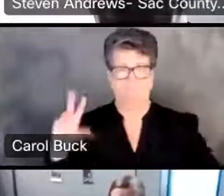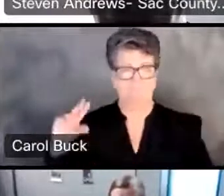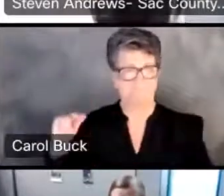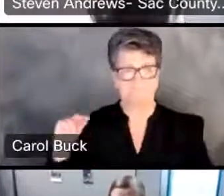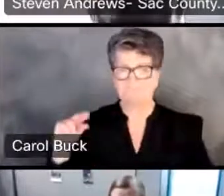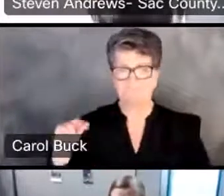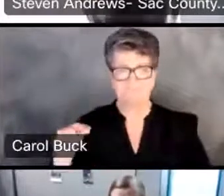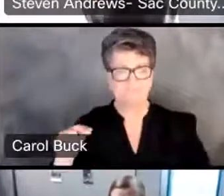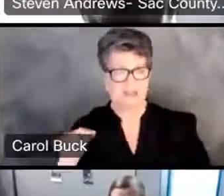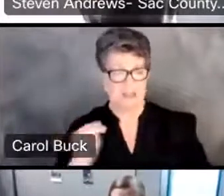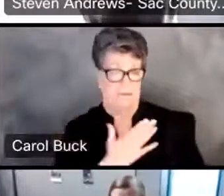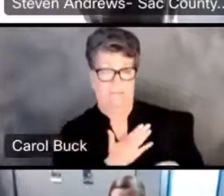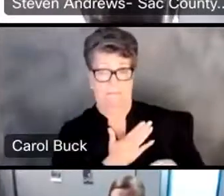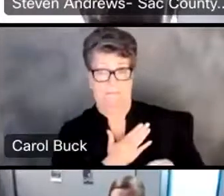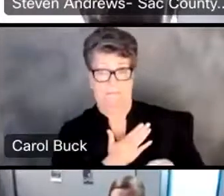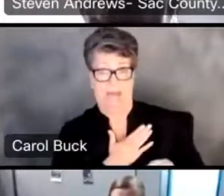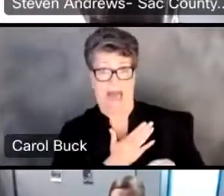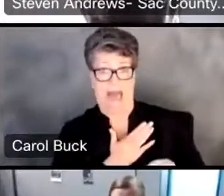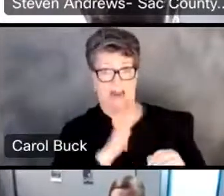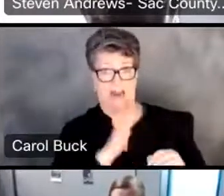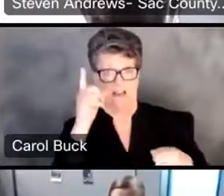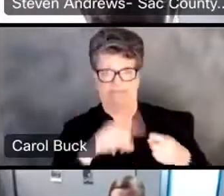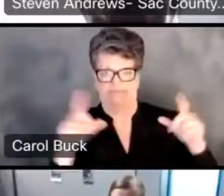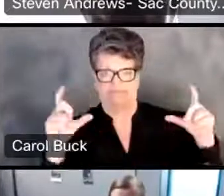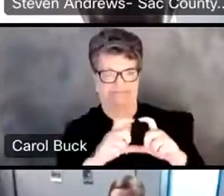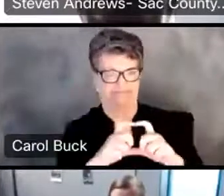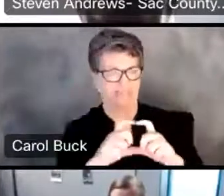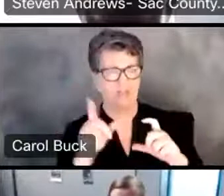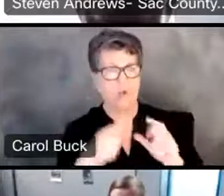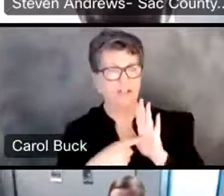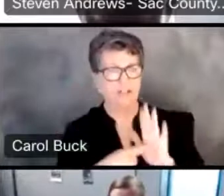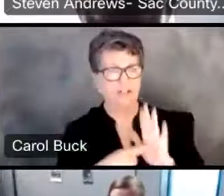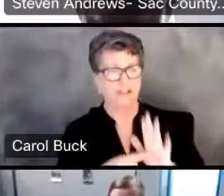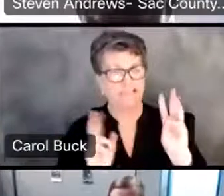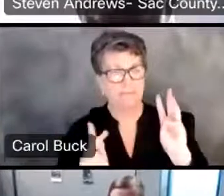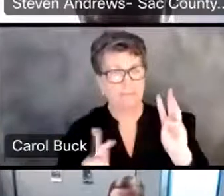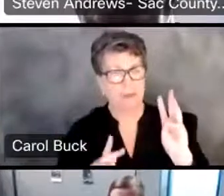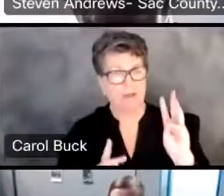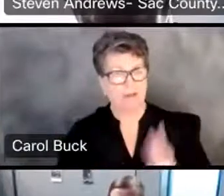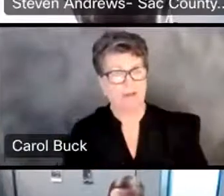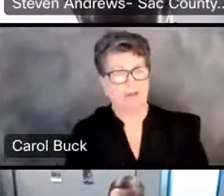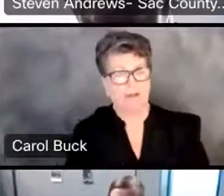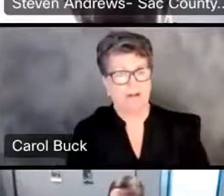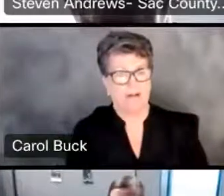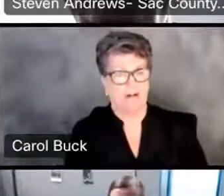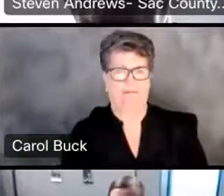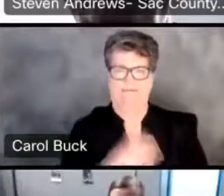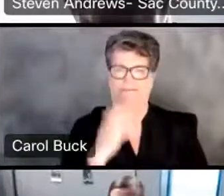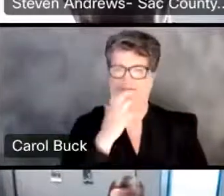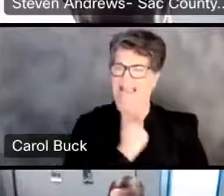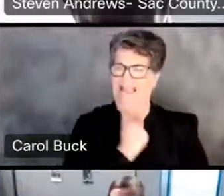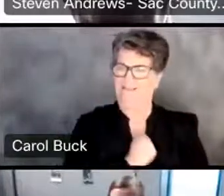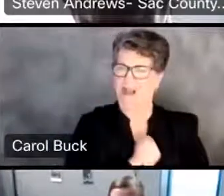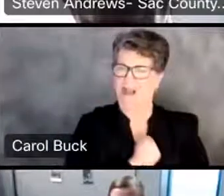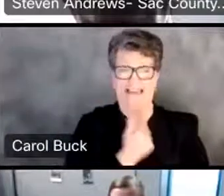Mine to be is able at to the do mine's that. way down too, and it's only showing 6 people. Well, I'm sorry. I tried to